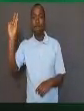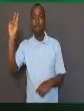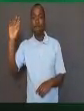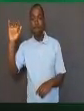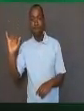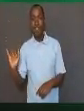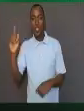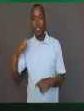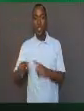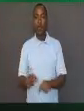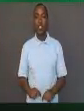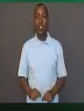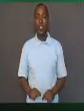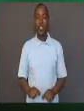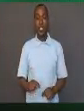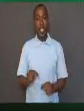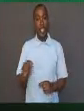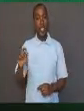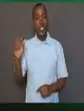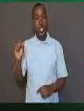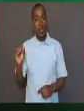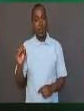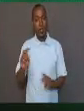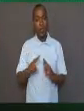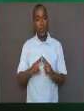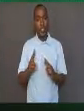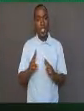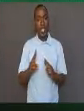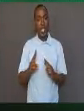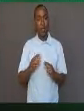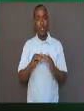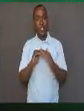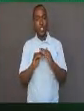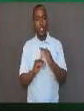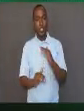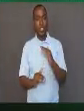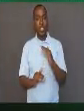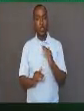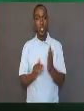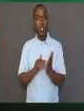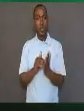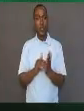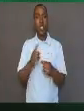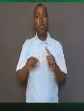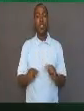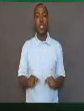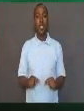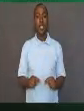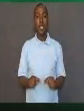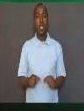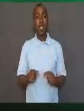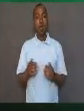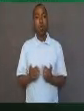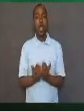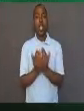very severe ailment for sailors. They traveled the world by ships and did